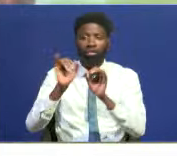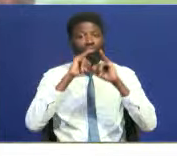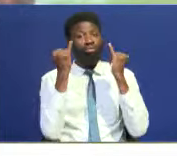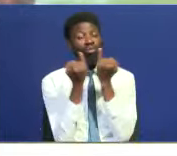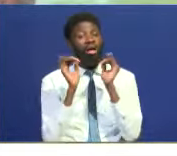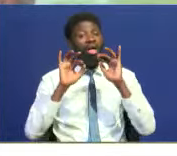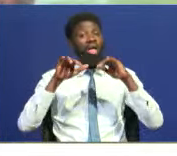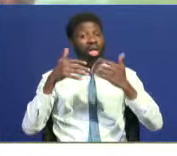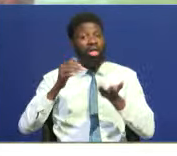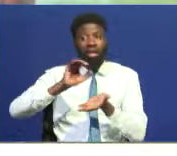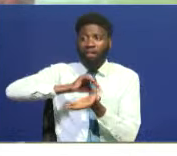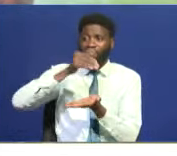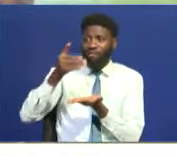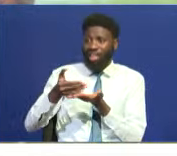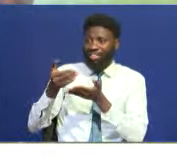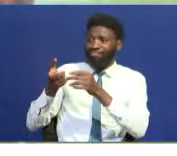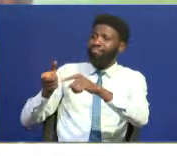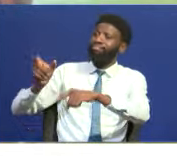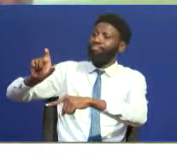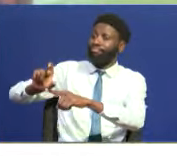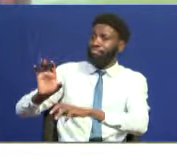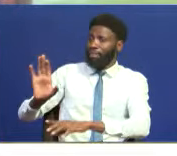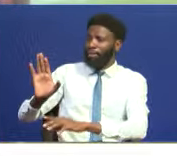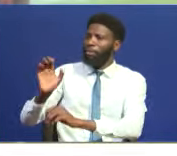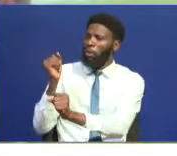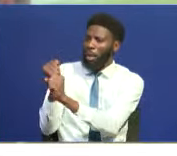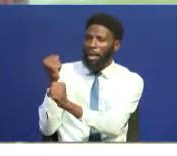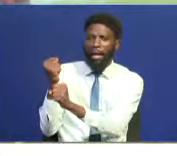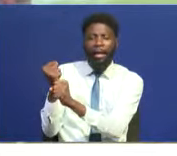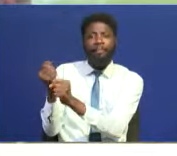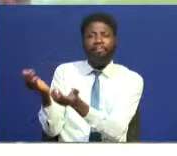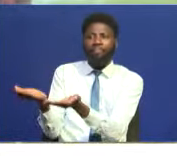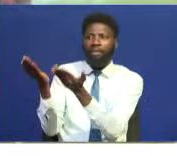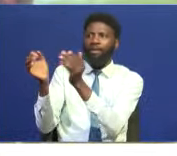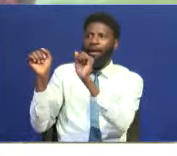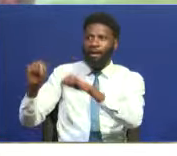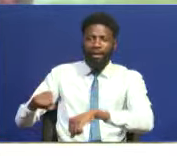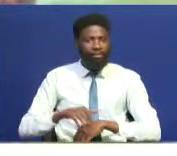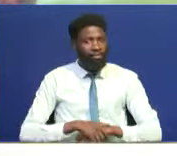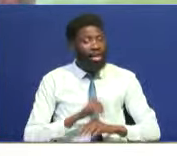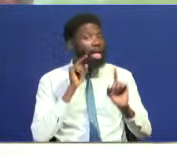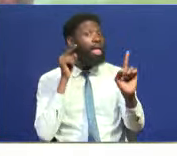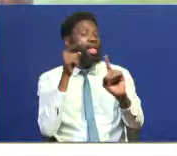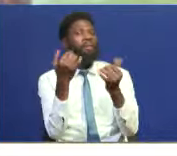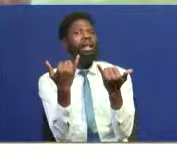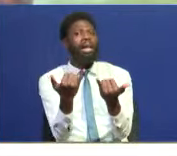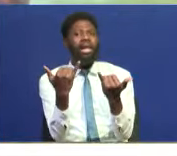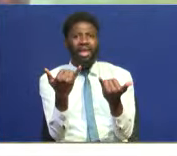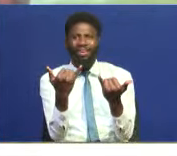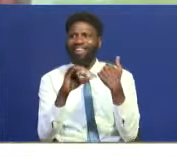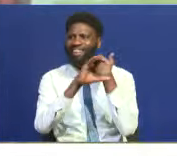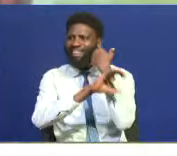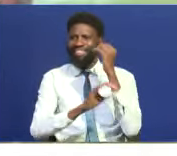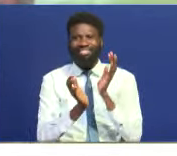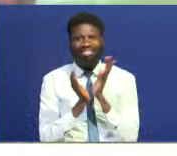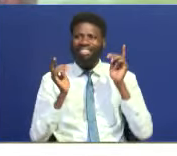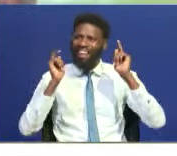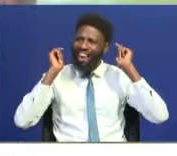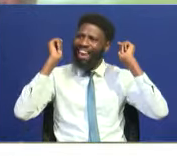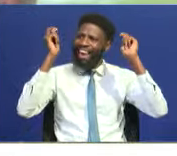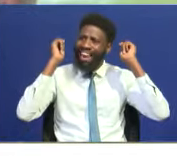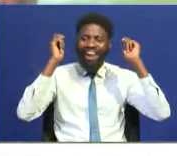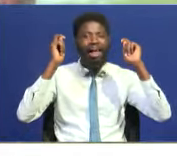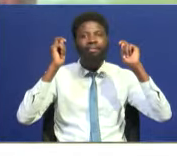the funding to enhance their operations to curb the recurrent countrywide industrial